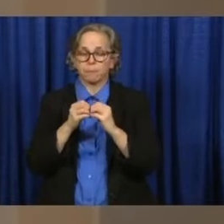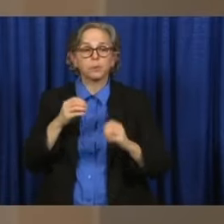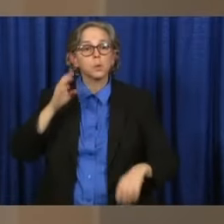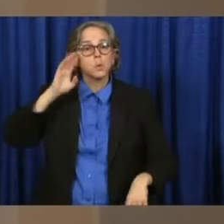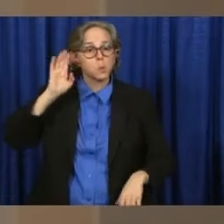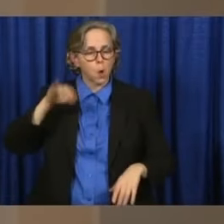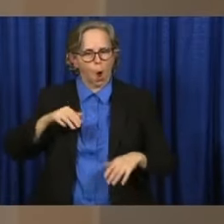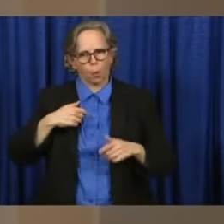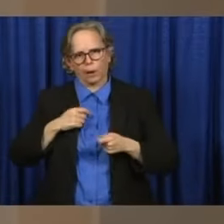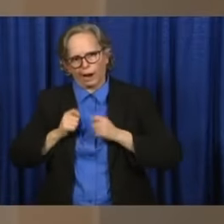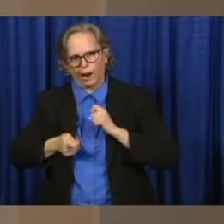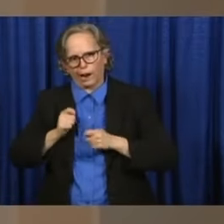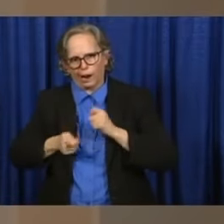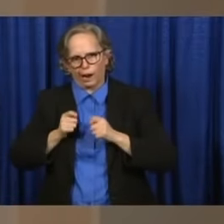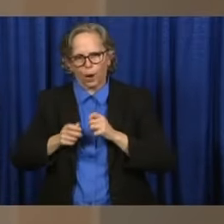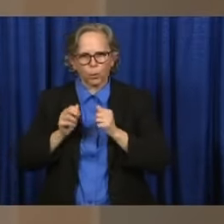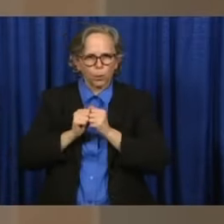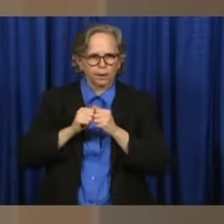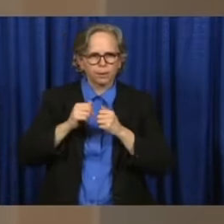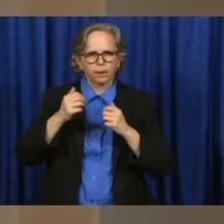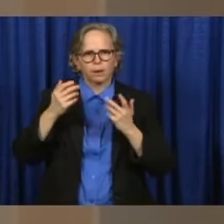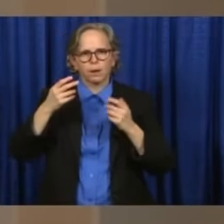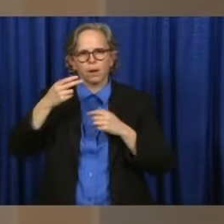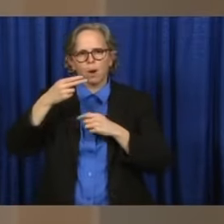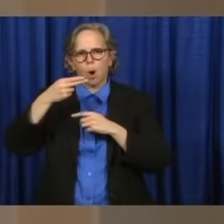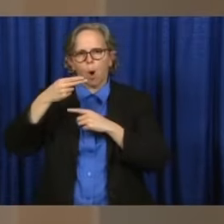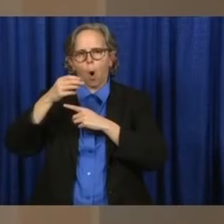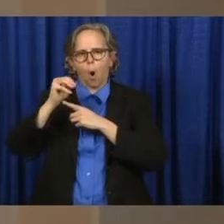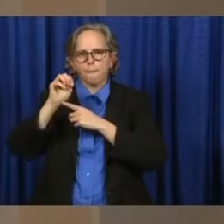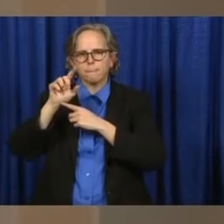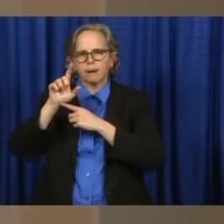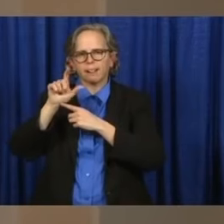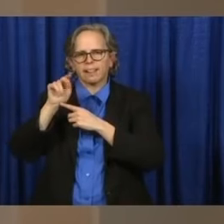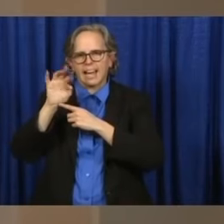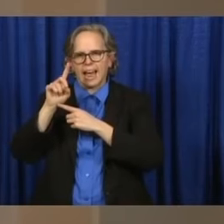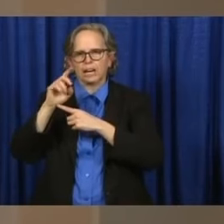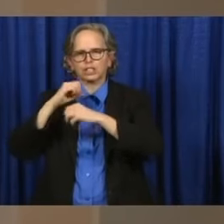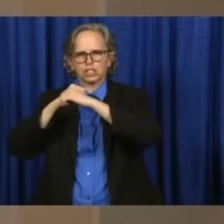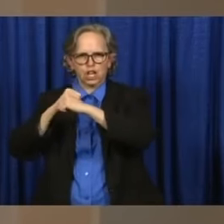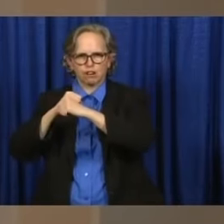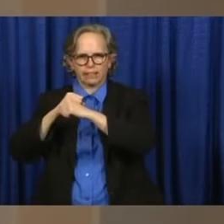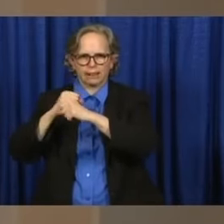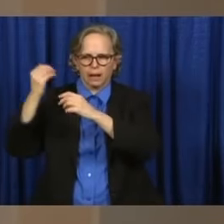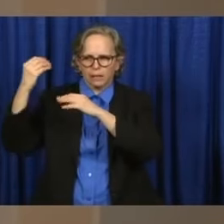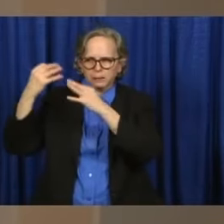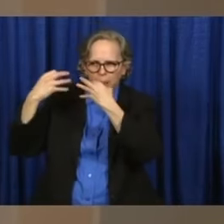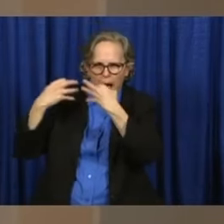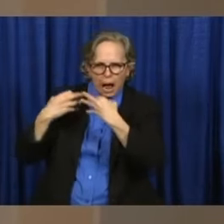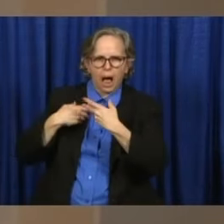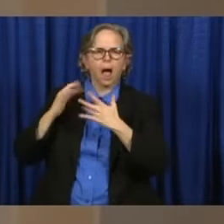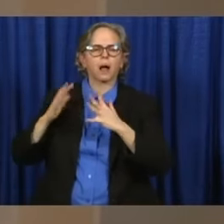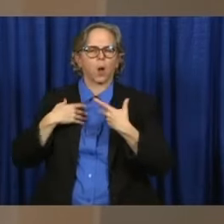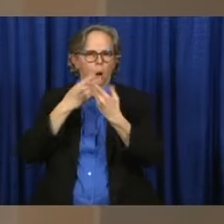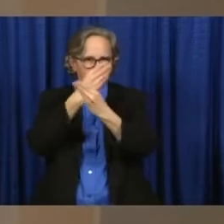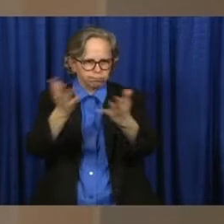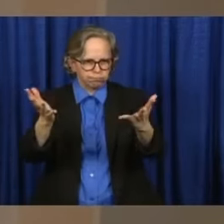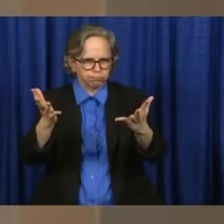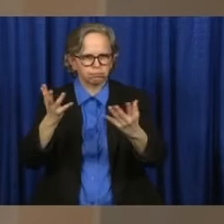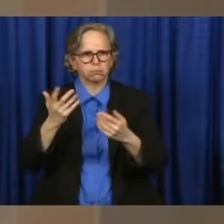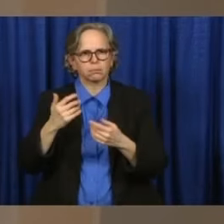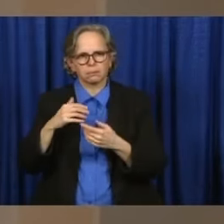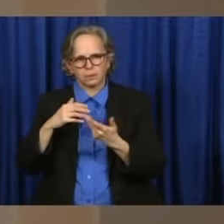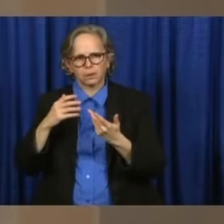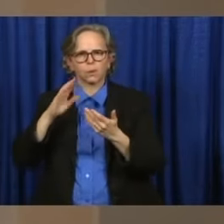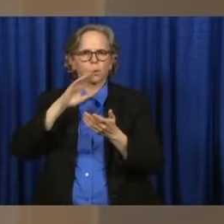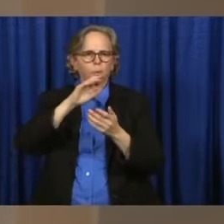Homeland Security under the CISA description of essential businesses. The